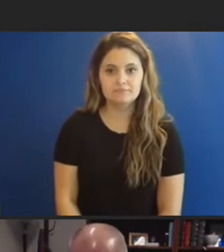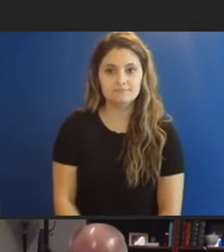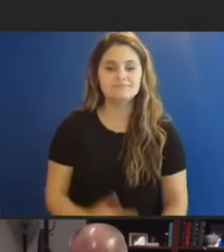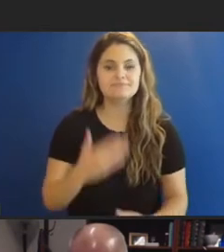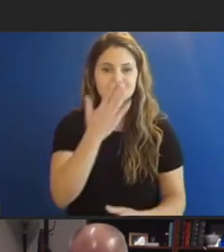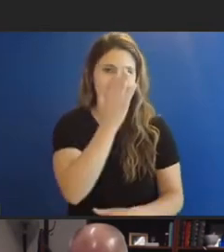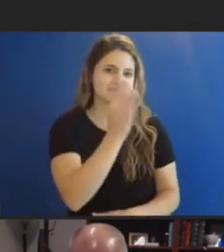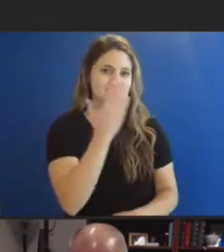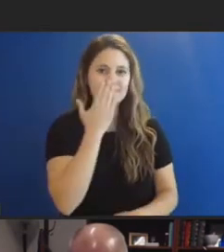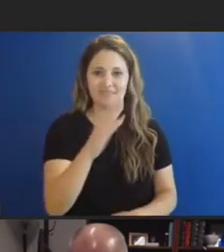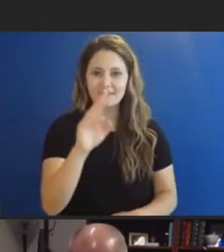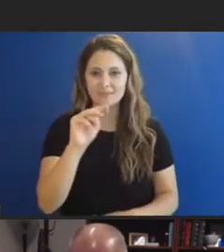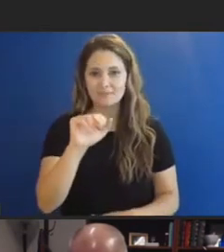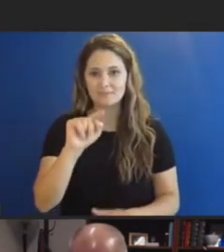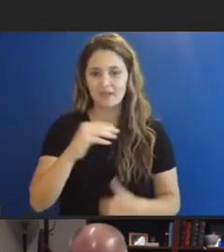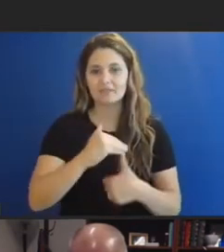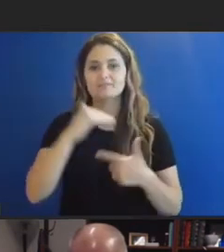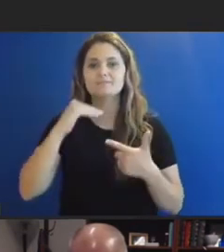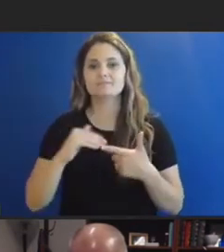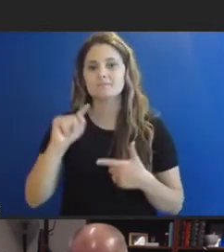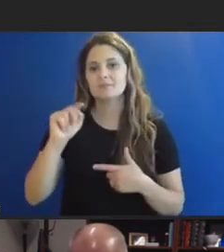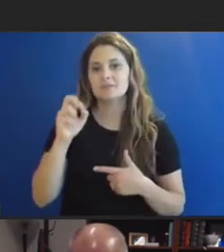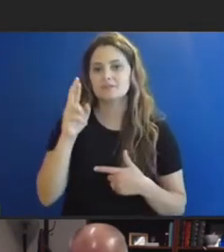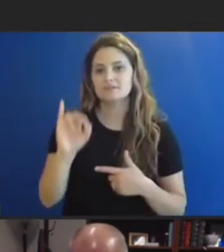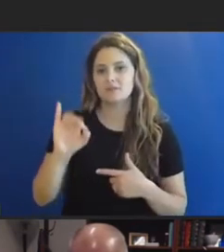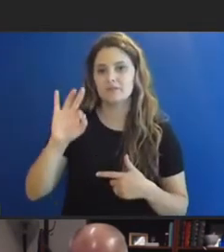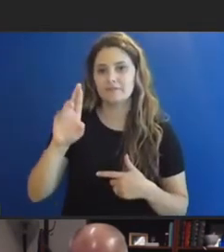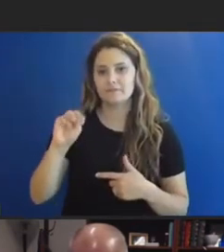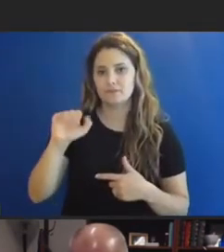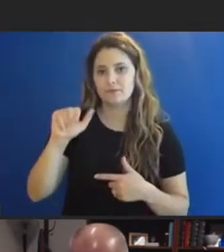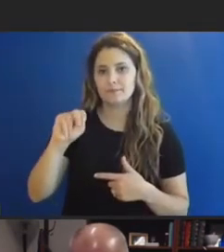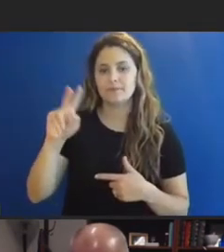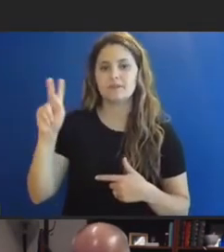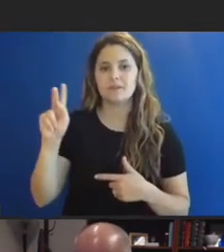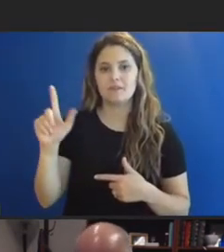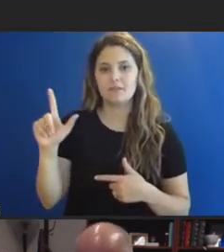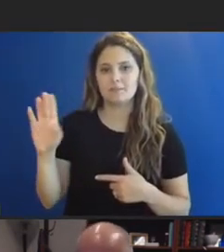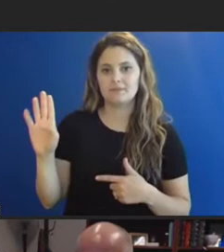Thanks, Matt. And now we have Terry Furman with KLBK.